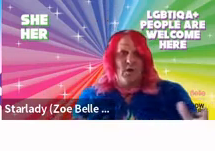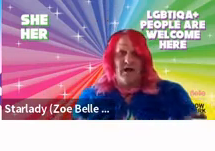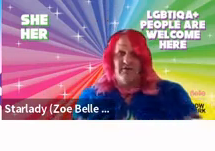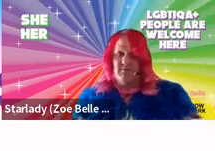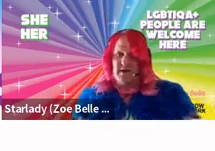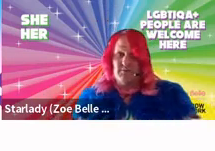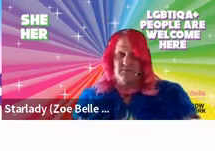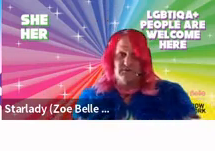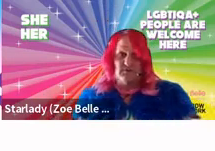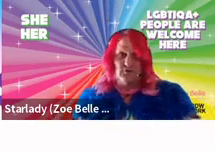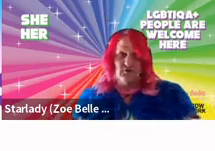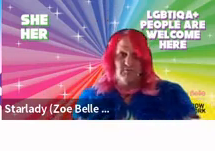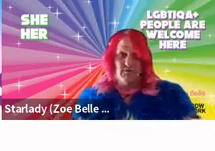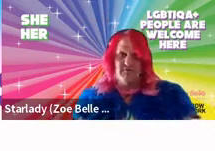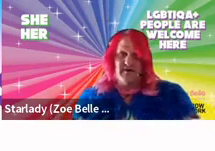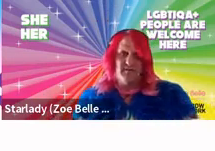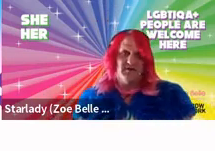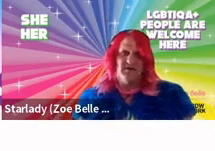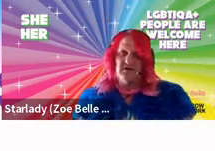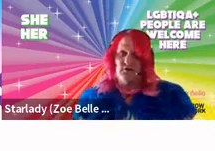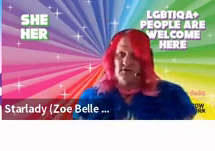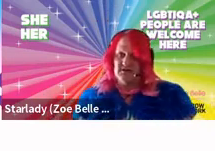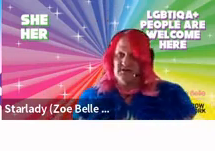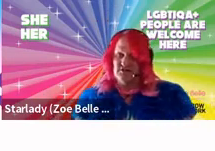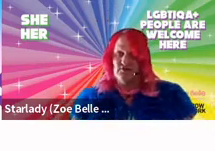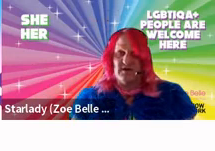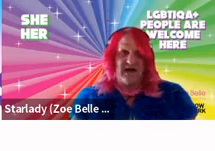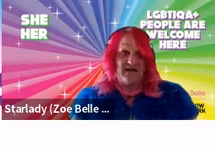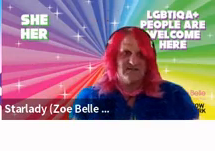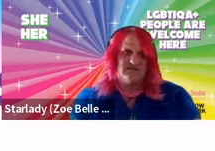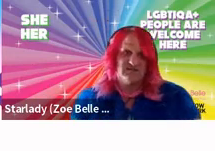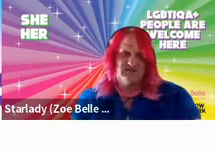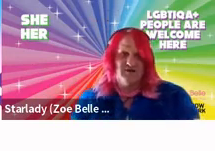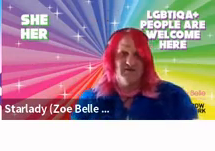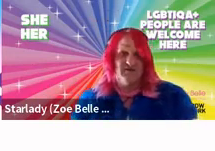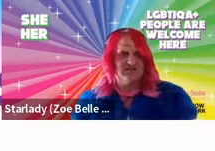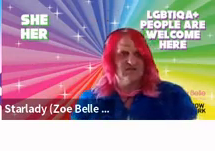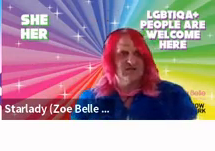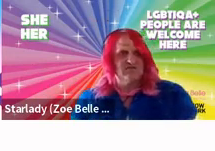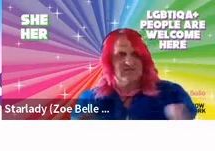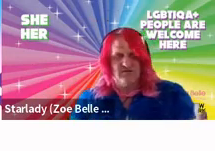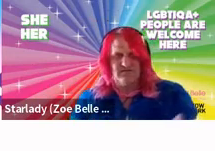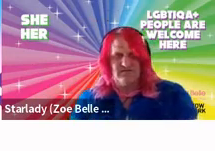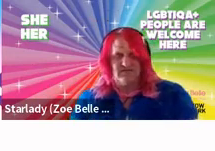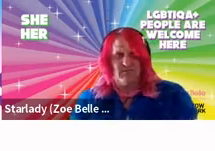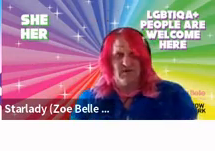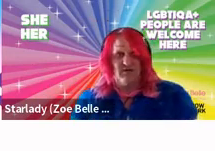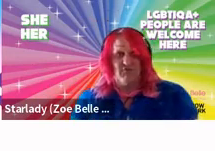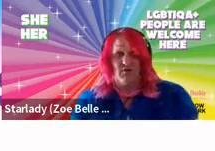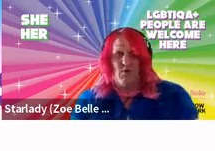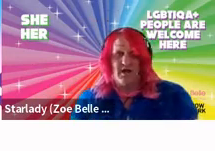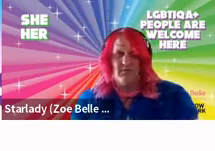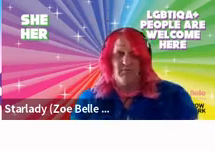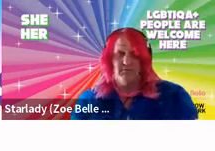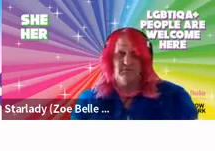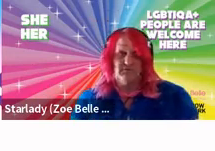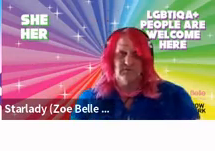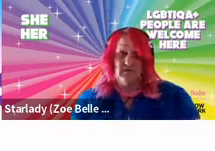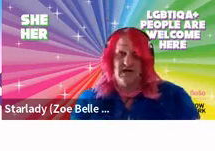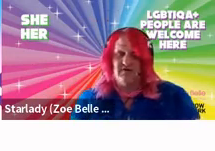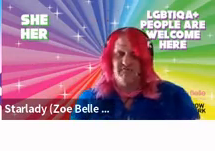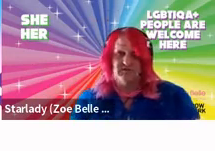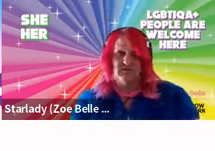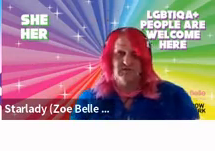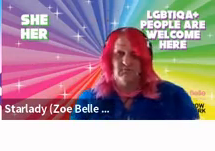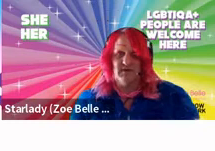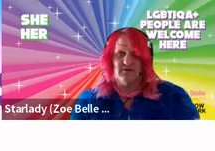services requiring people to look more feminine in order to access a service. Services might require people